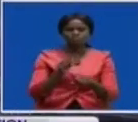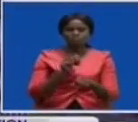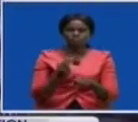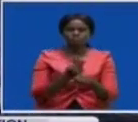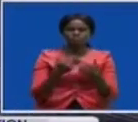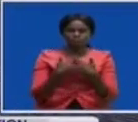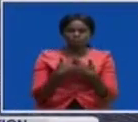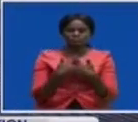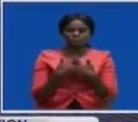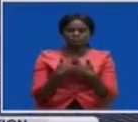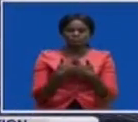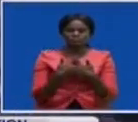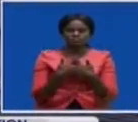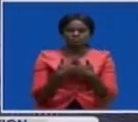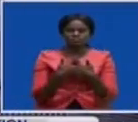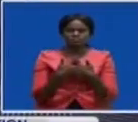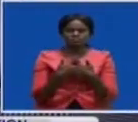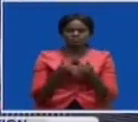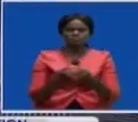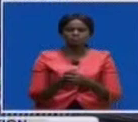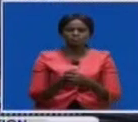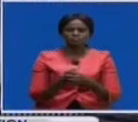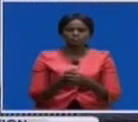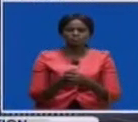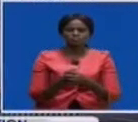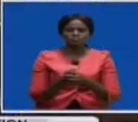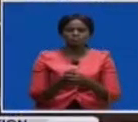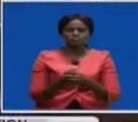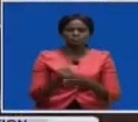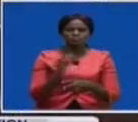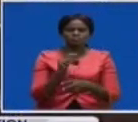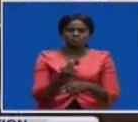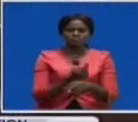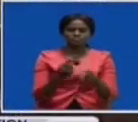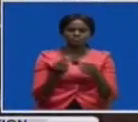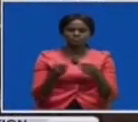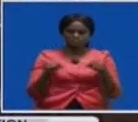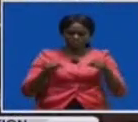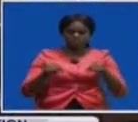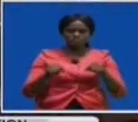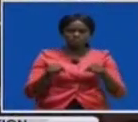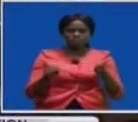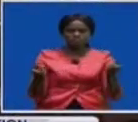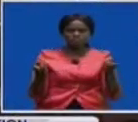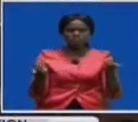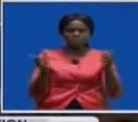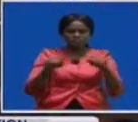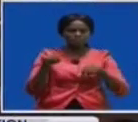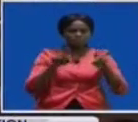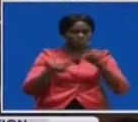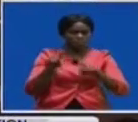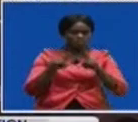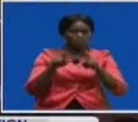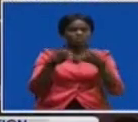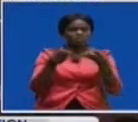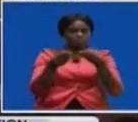consideration and respect. And for us in this area, we look to you. So whoever the people give us as a leader in terms